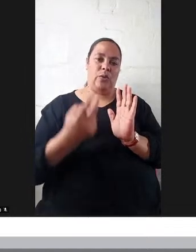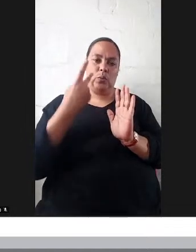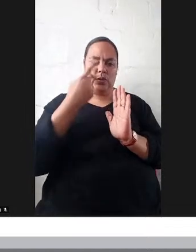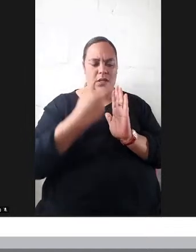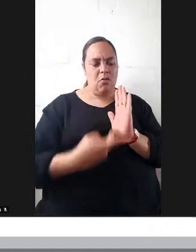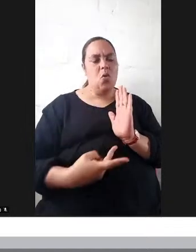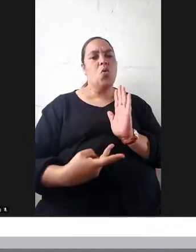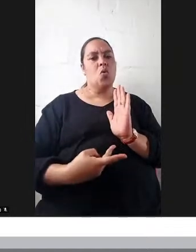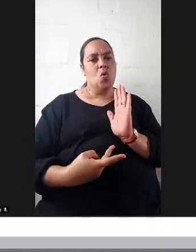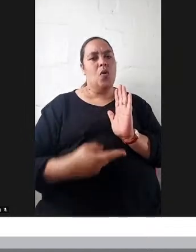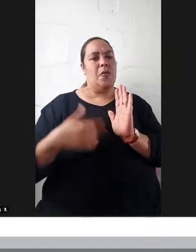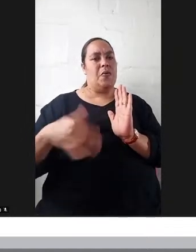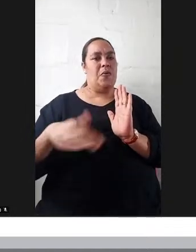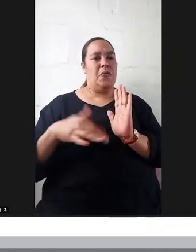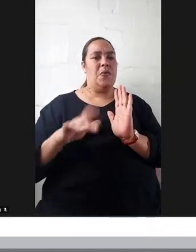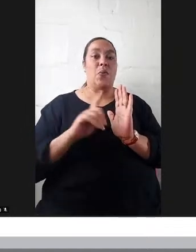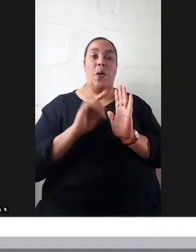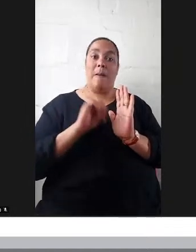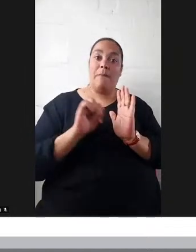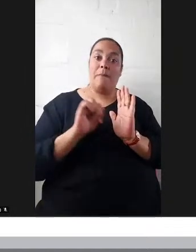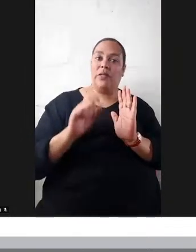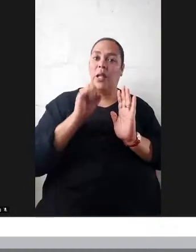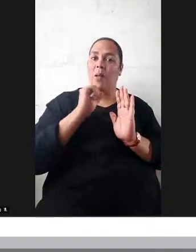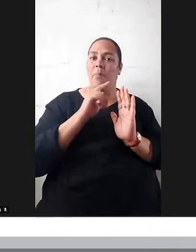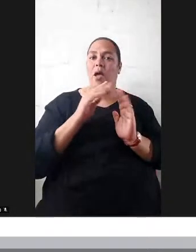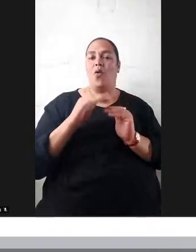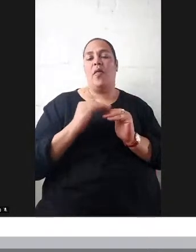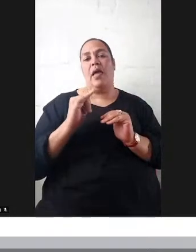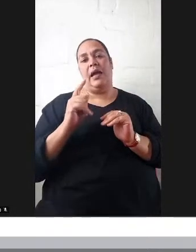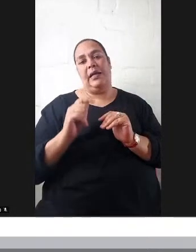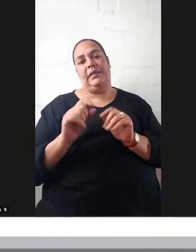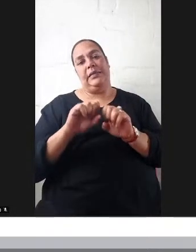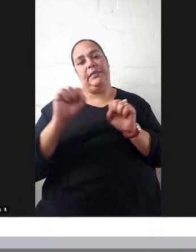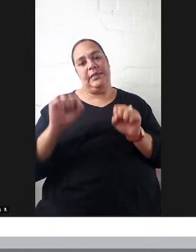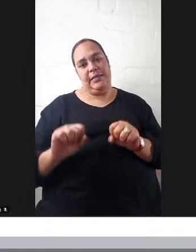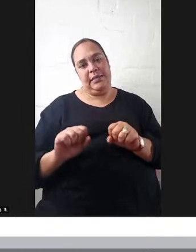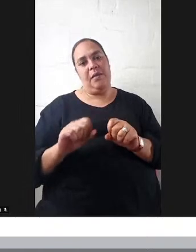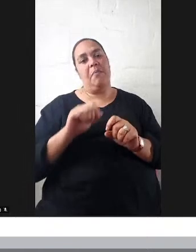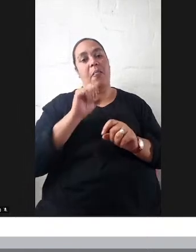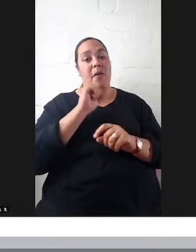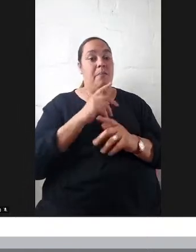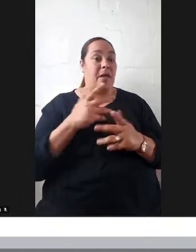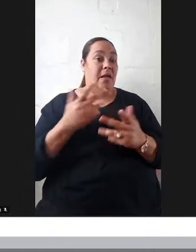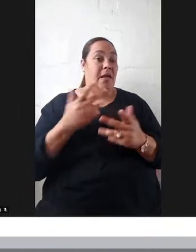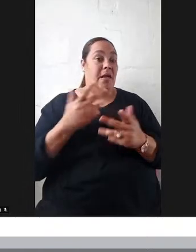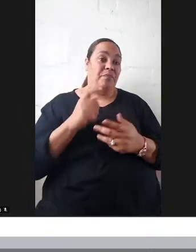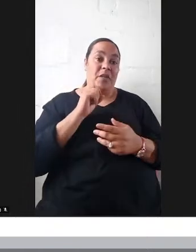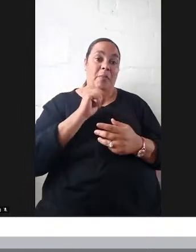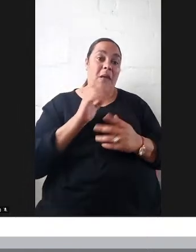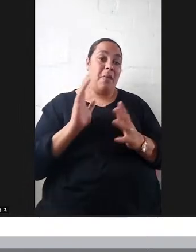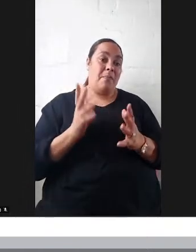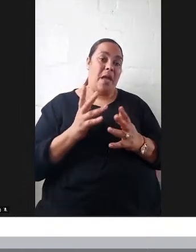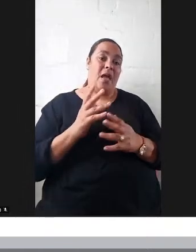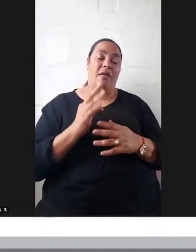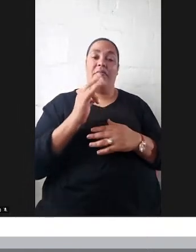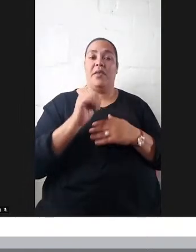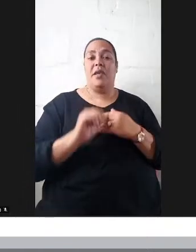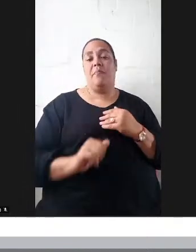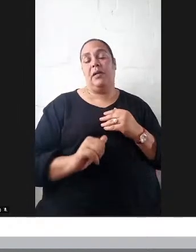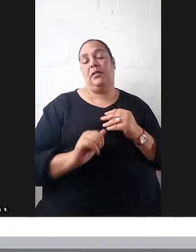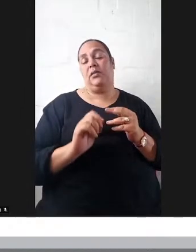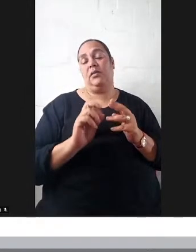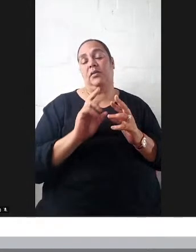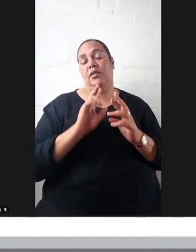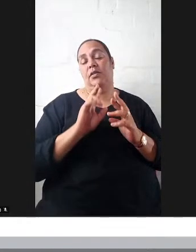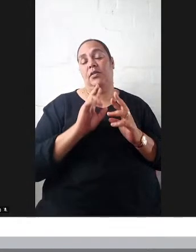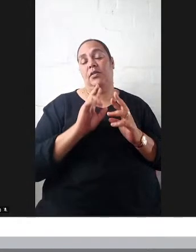richness of what is possible with modern IT systems, and that's just the quarterly reporting